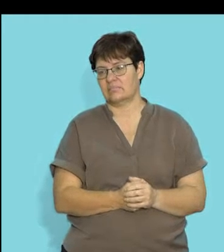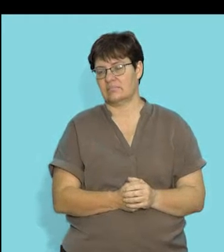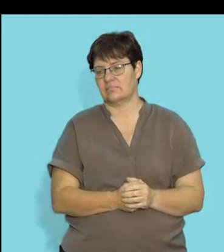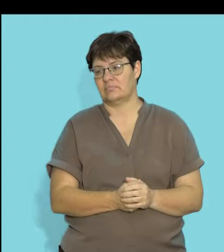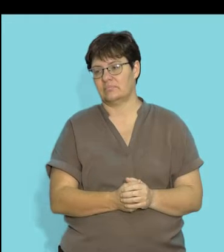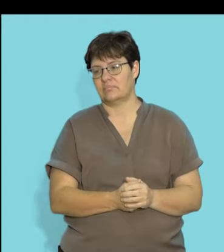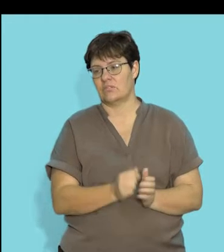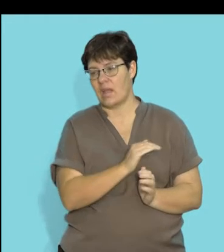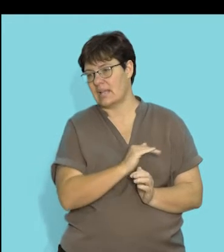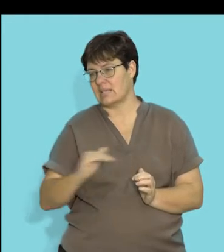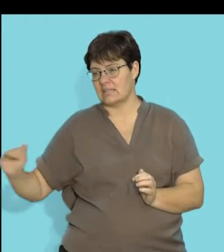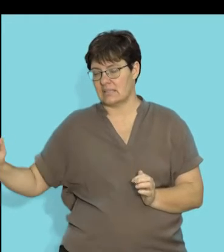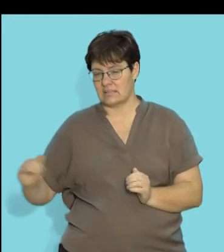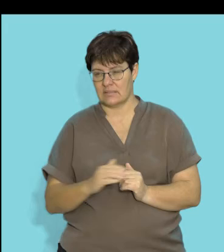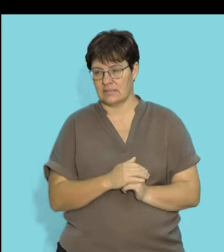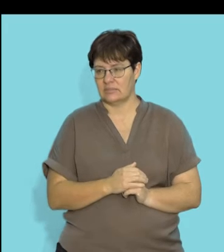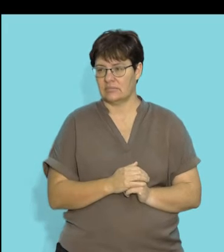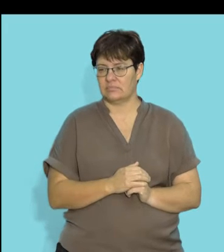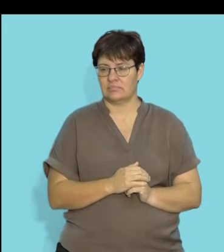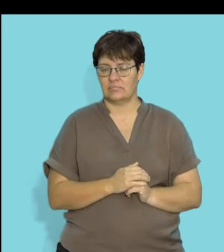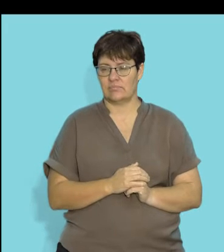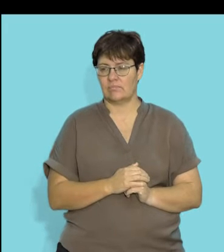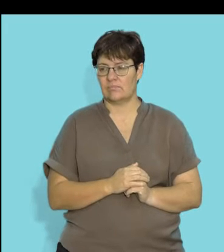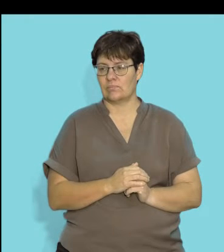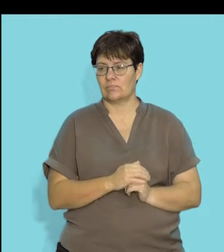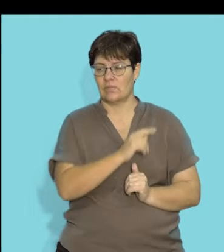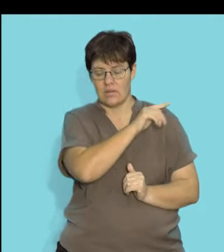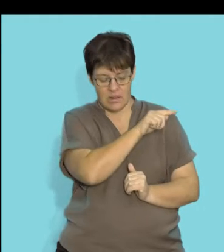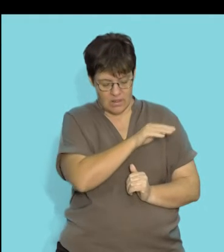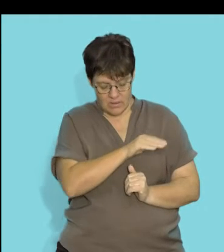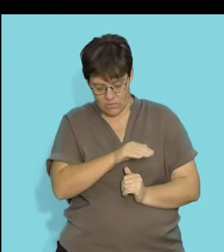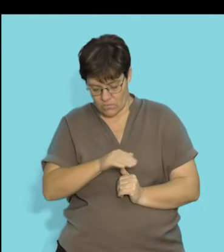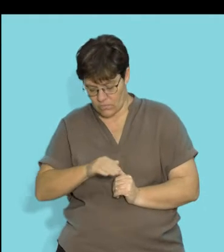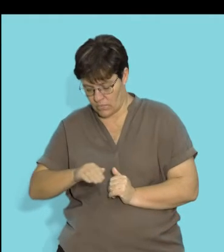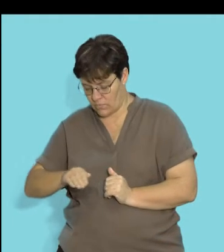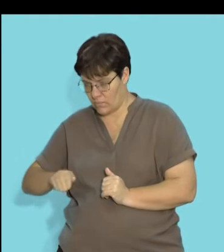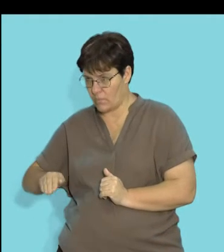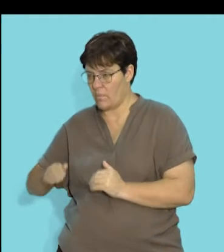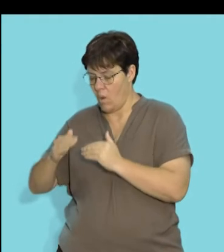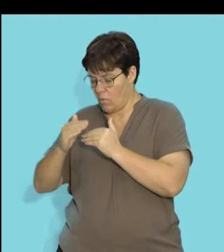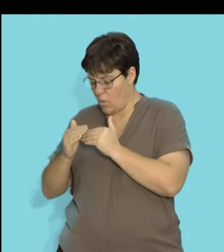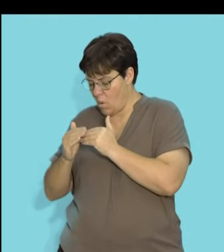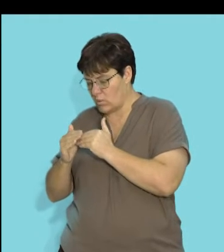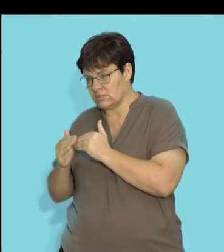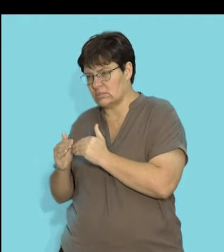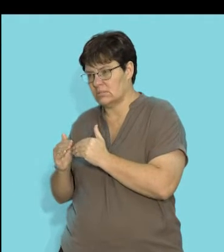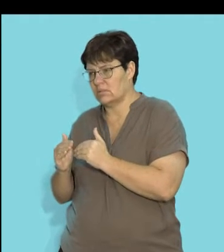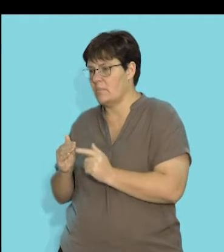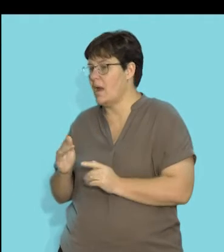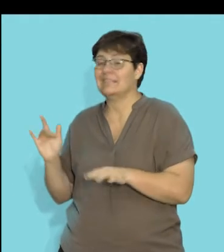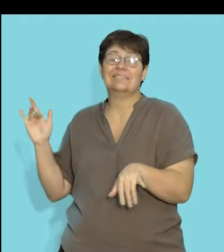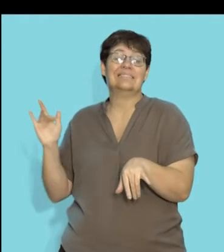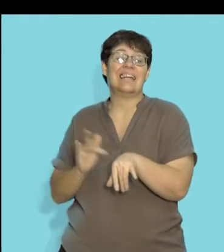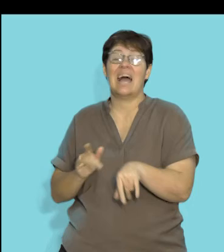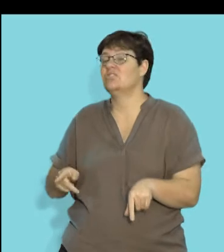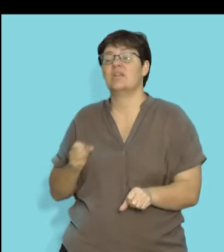let me just do it here so that I can extend it and you see. So if I extend this like that, this graph will go close and